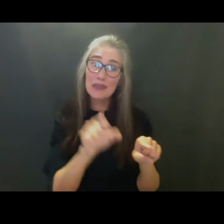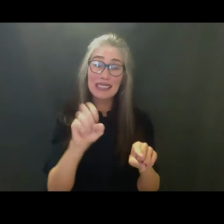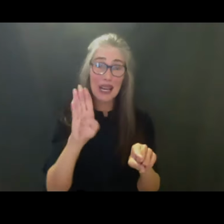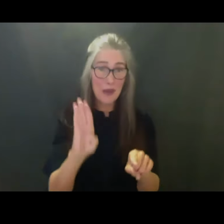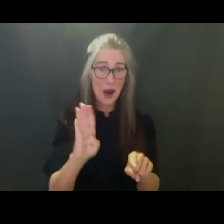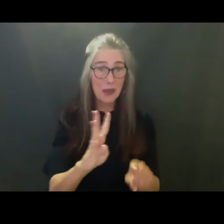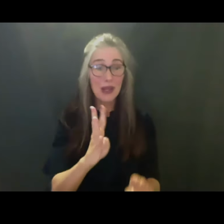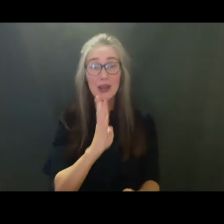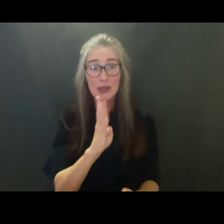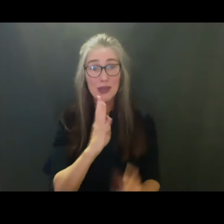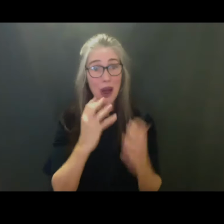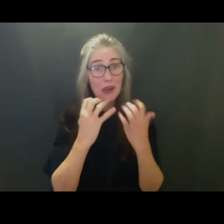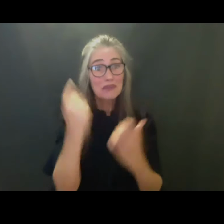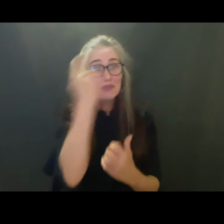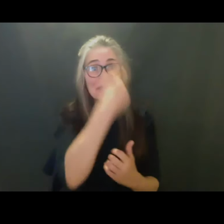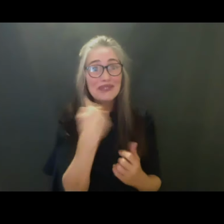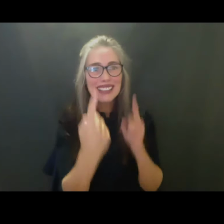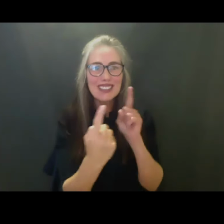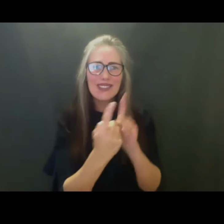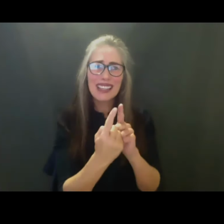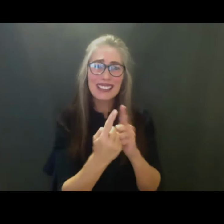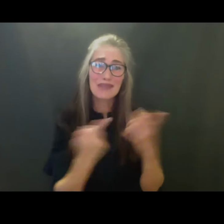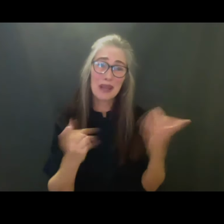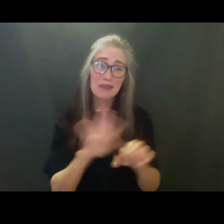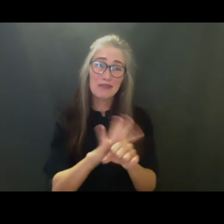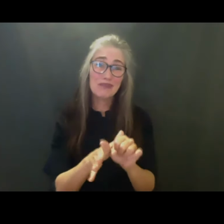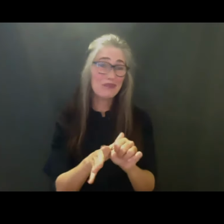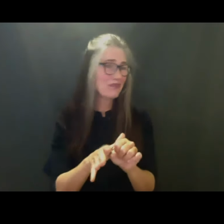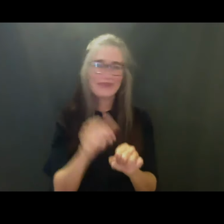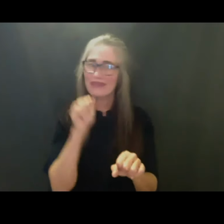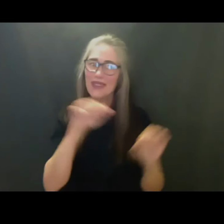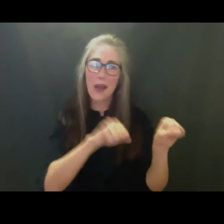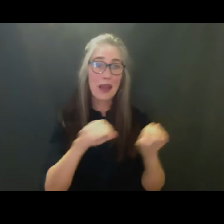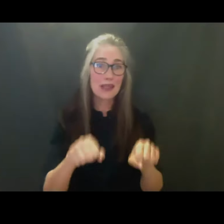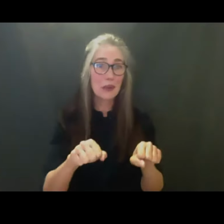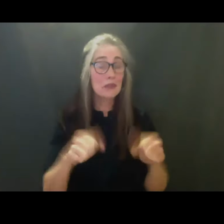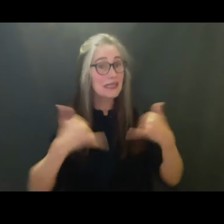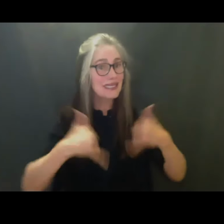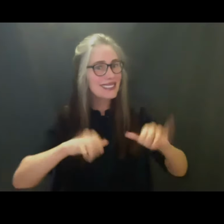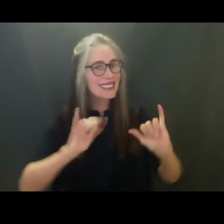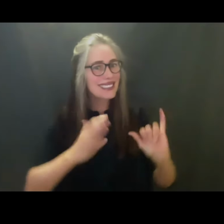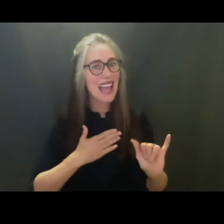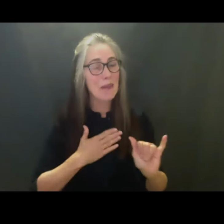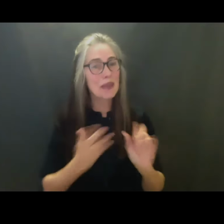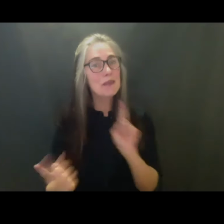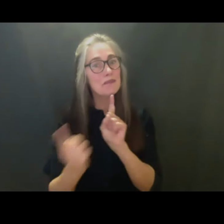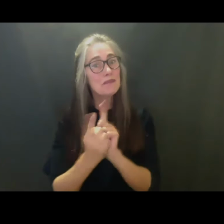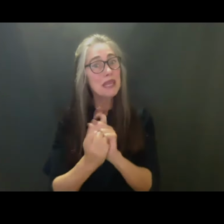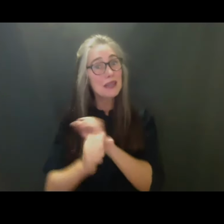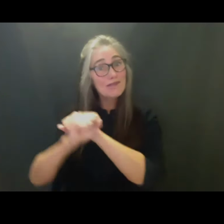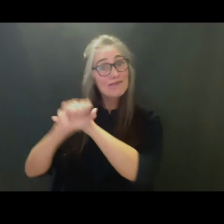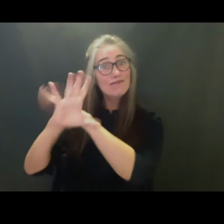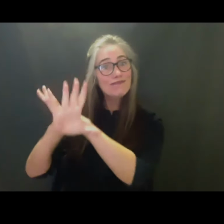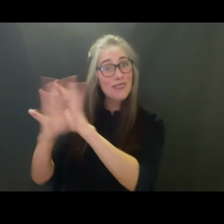obviously don't make that possible, but I'm delighted that we could gather here and have this conversation virtually. And